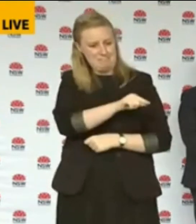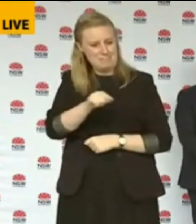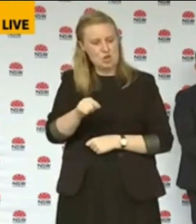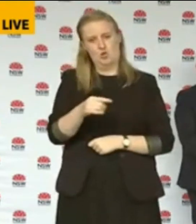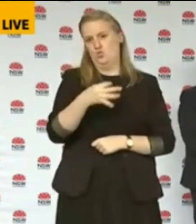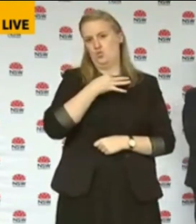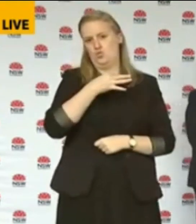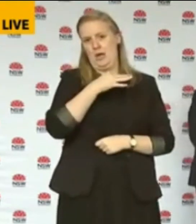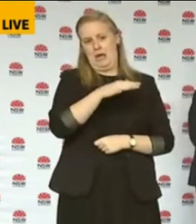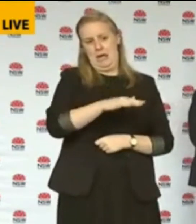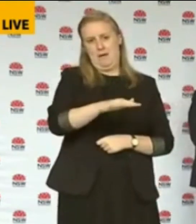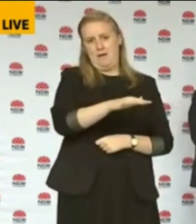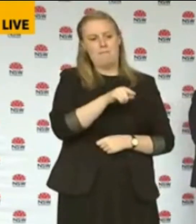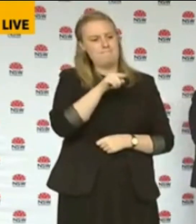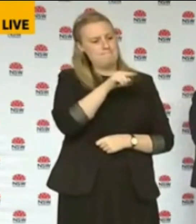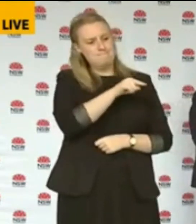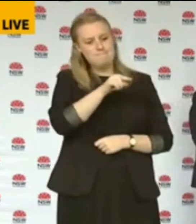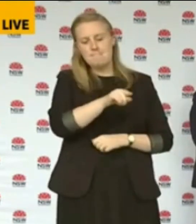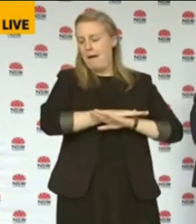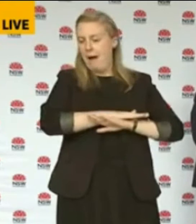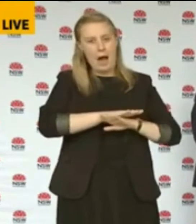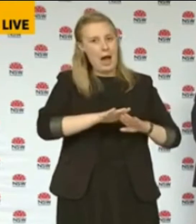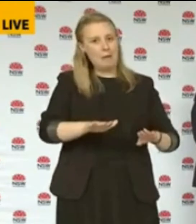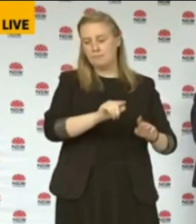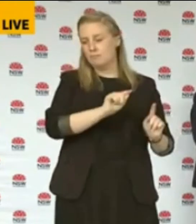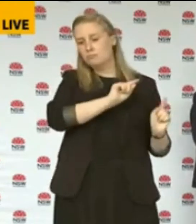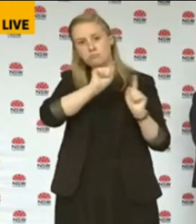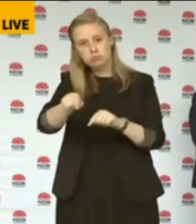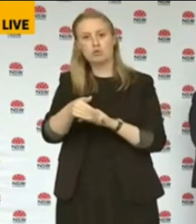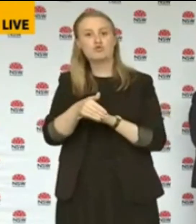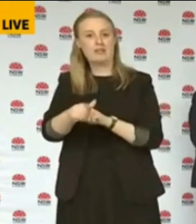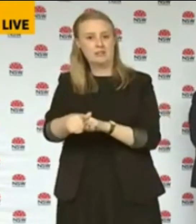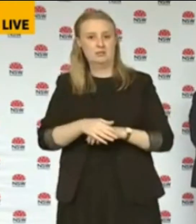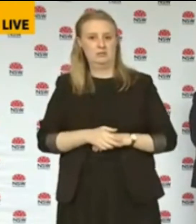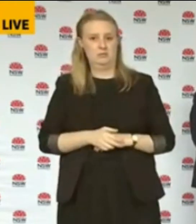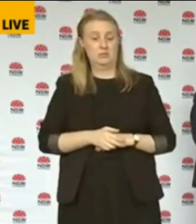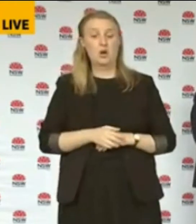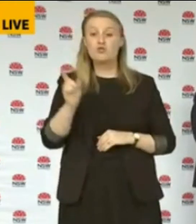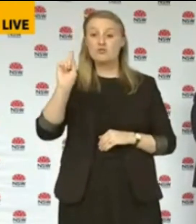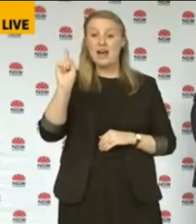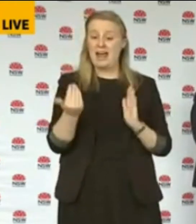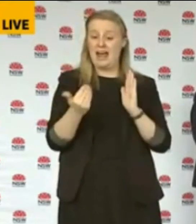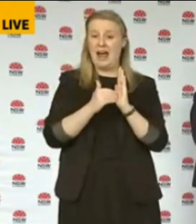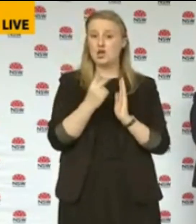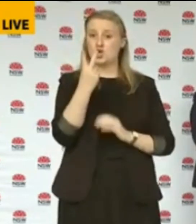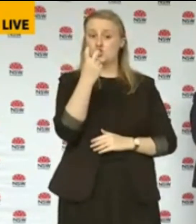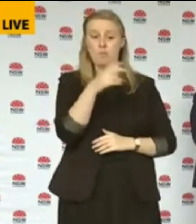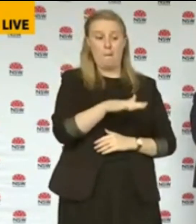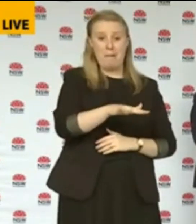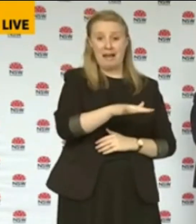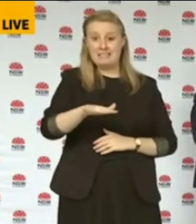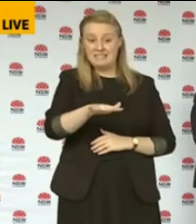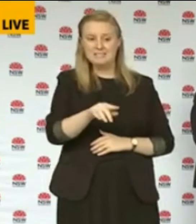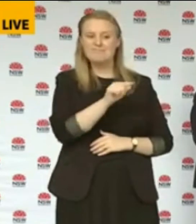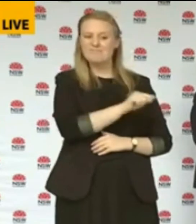absolutely should not attend the SCG, the Sydney test. We're going to add two more suburbs to